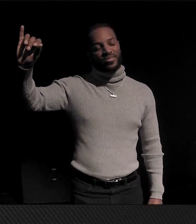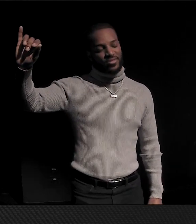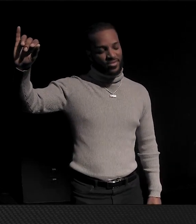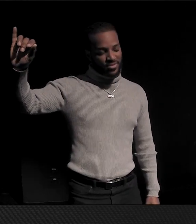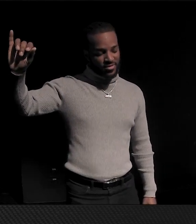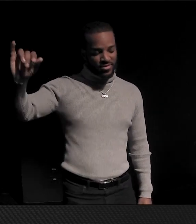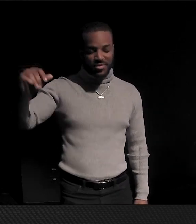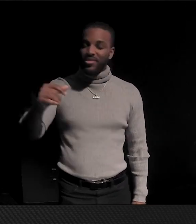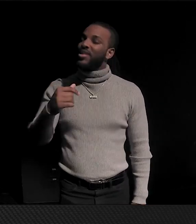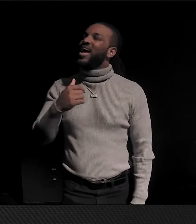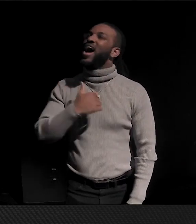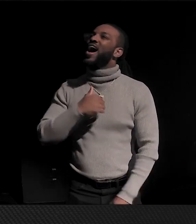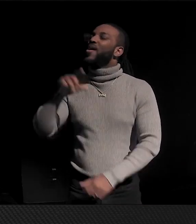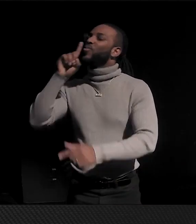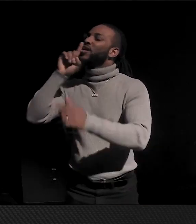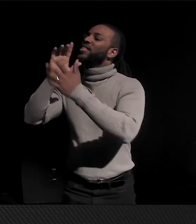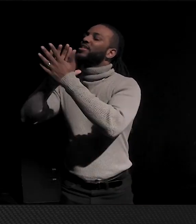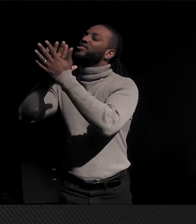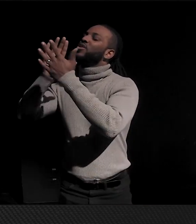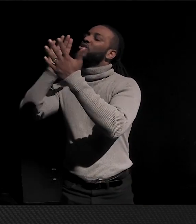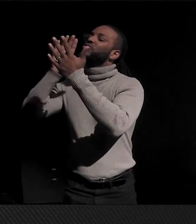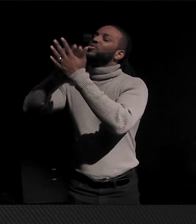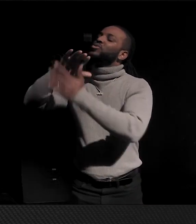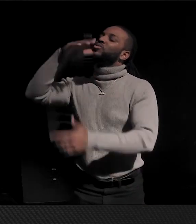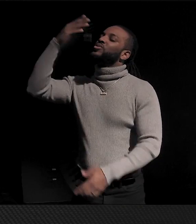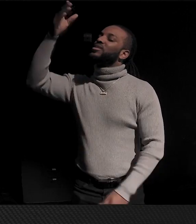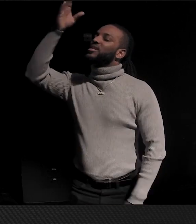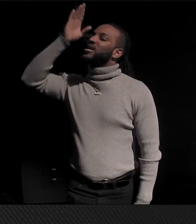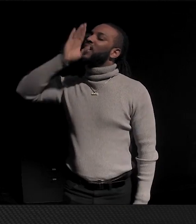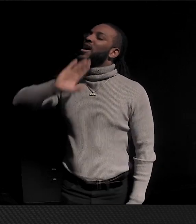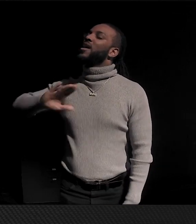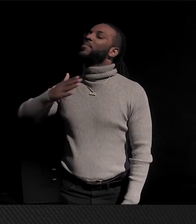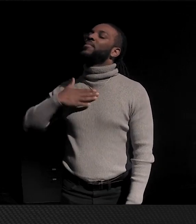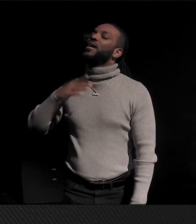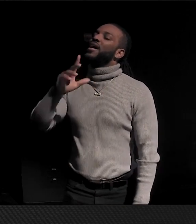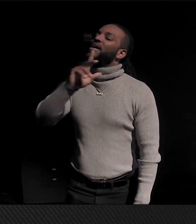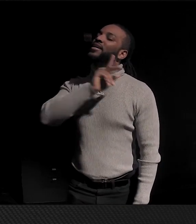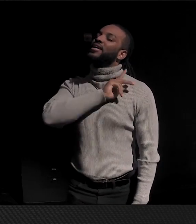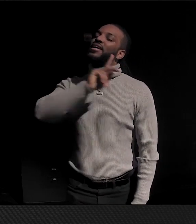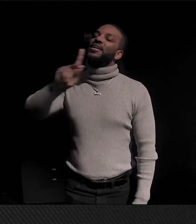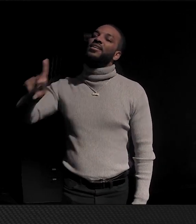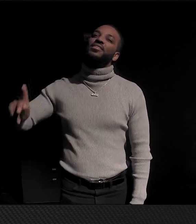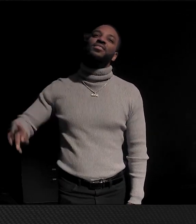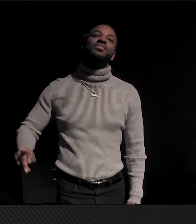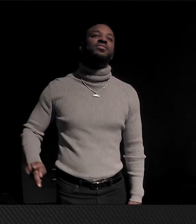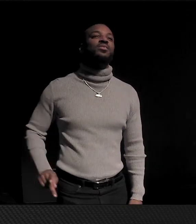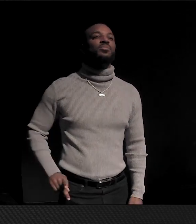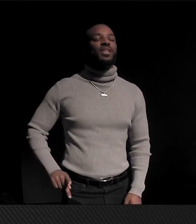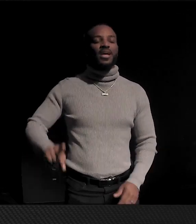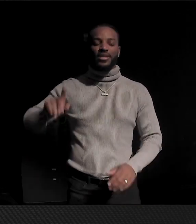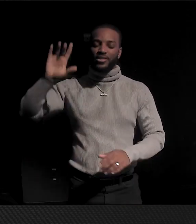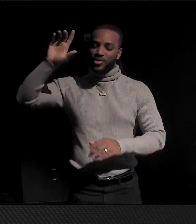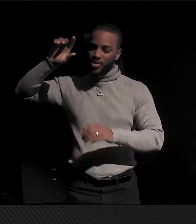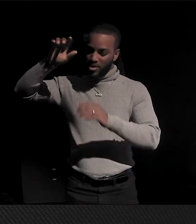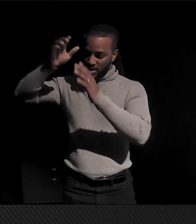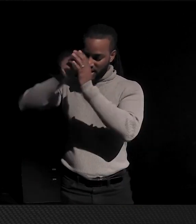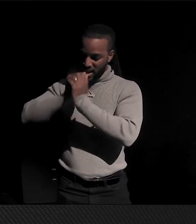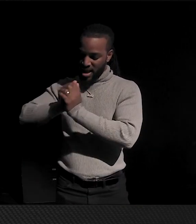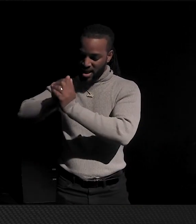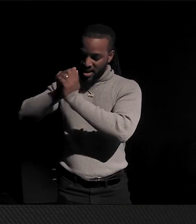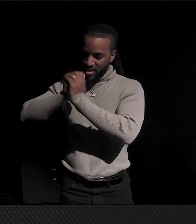I'll sing that again. That I will exalt you, God, my King. I'll bless